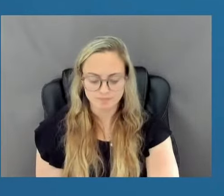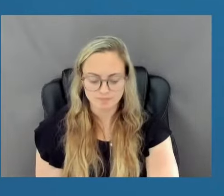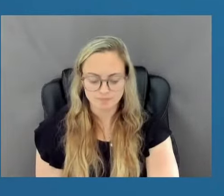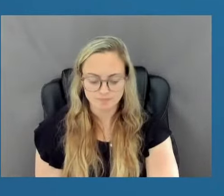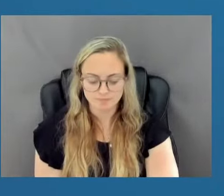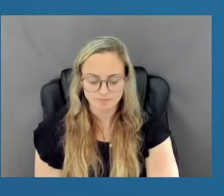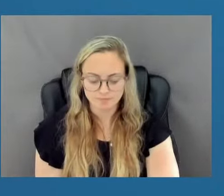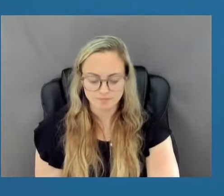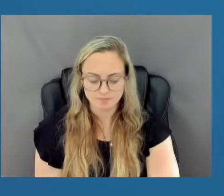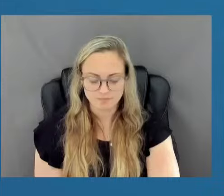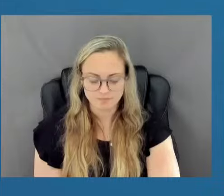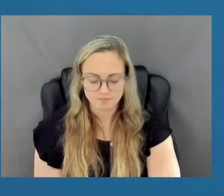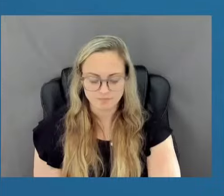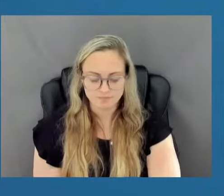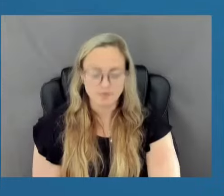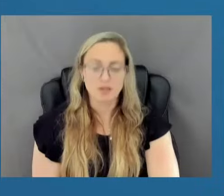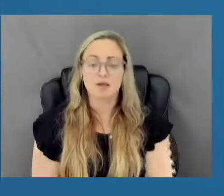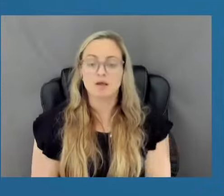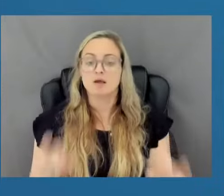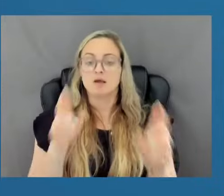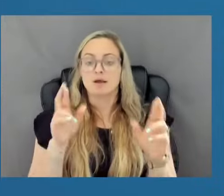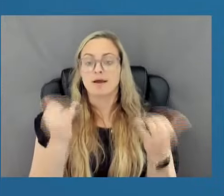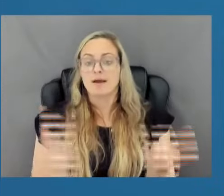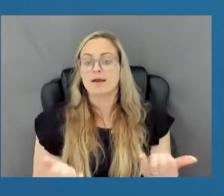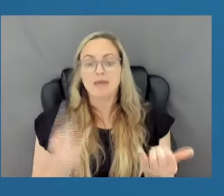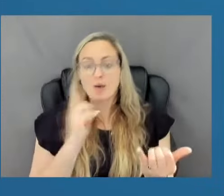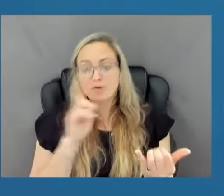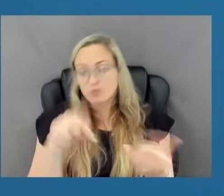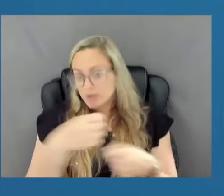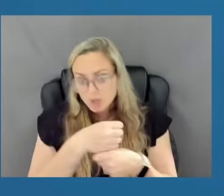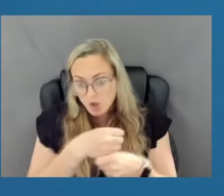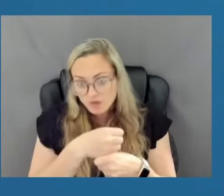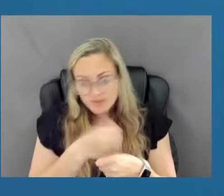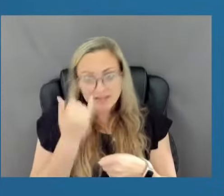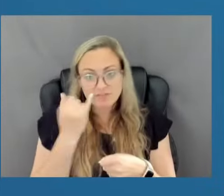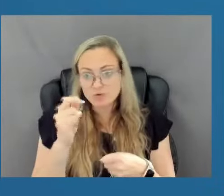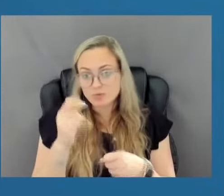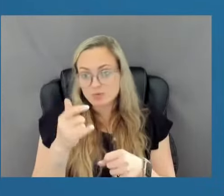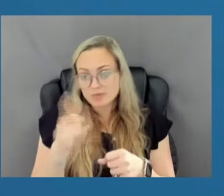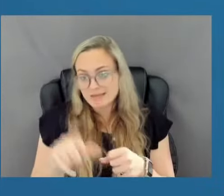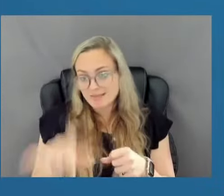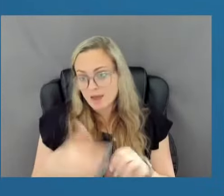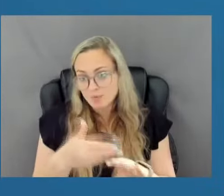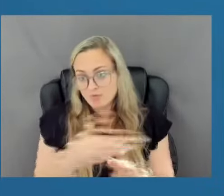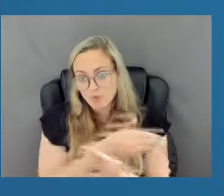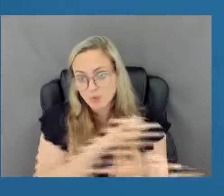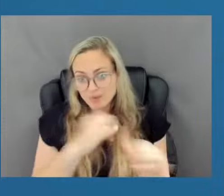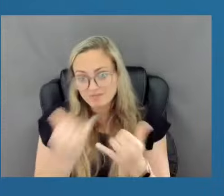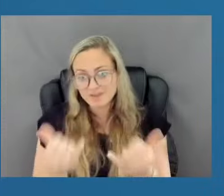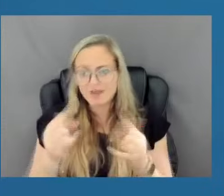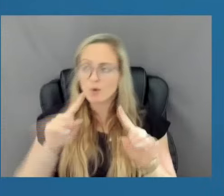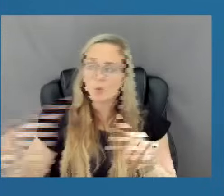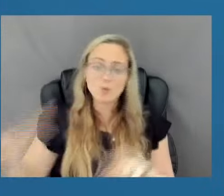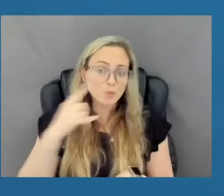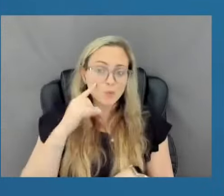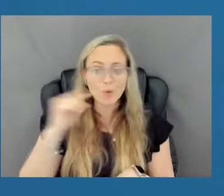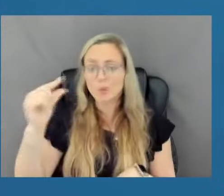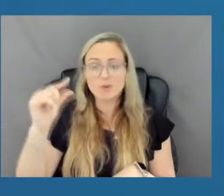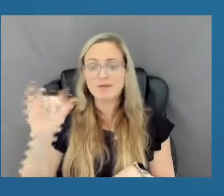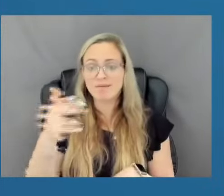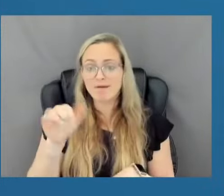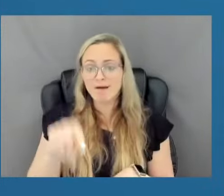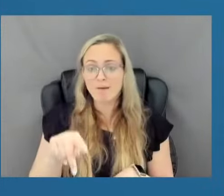And now, in case you need to be caffeinated when you leave here today, head on over to Golden Cup Coffee. And